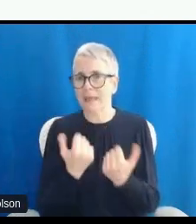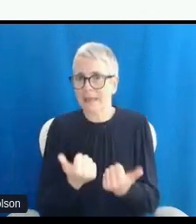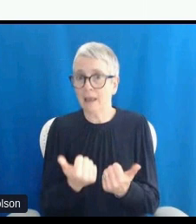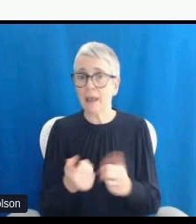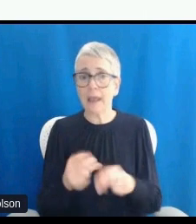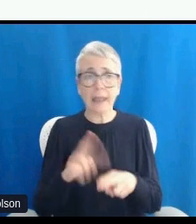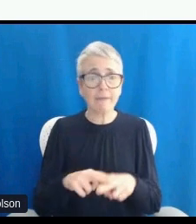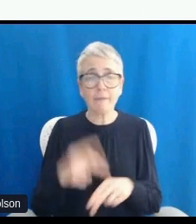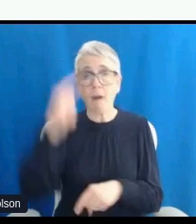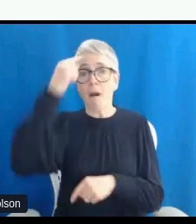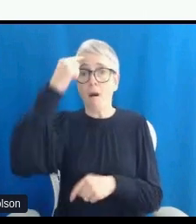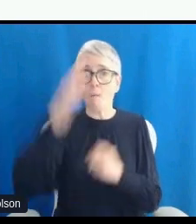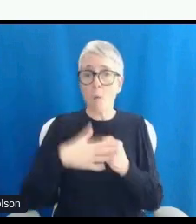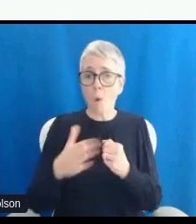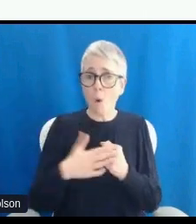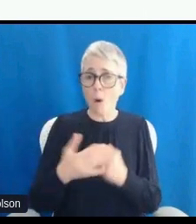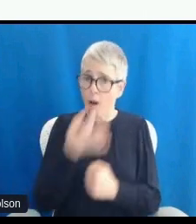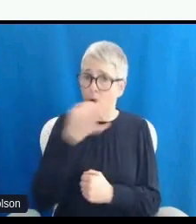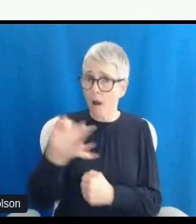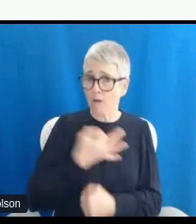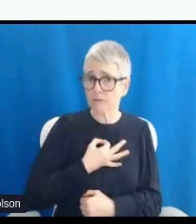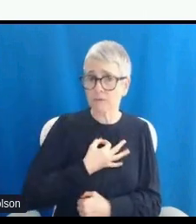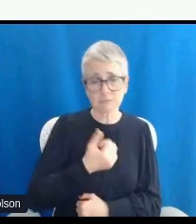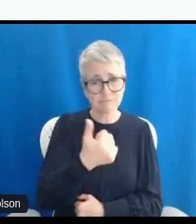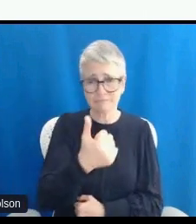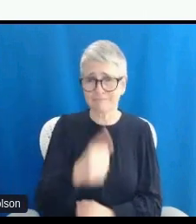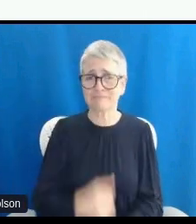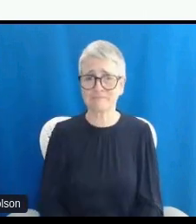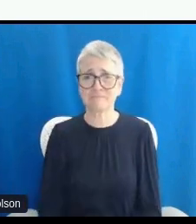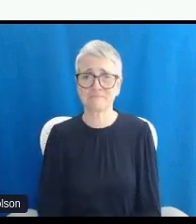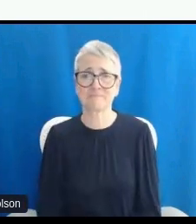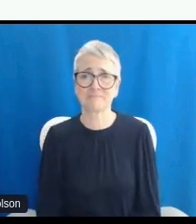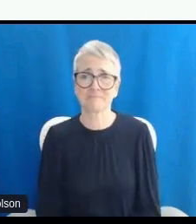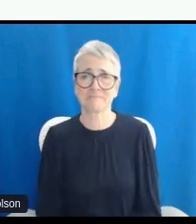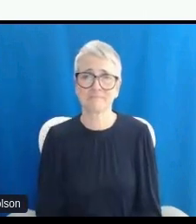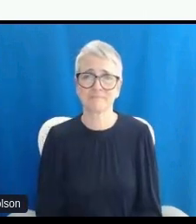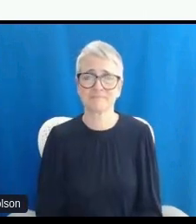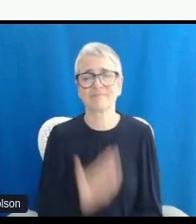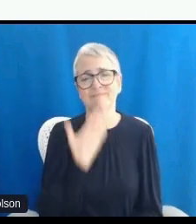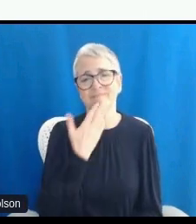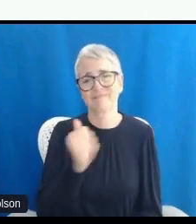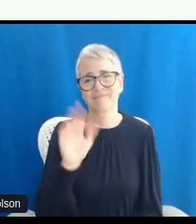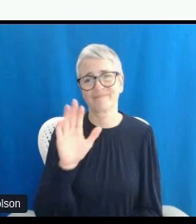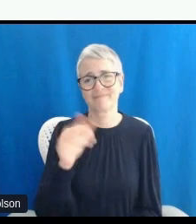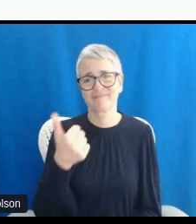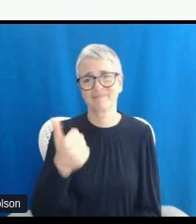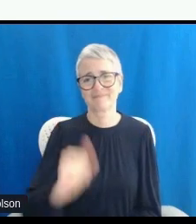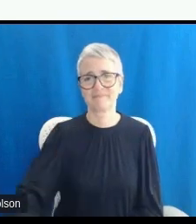anything that comes to mind later on. Thank you very much.